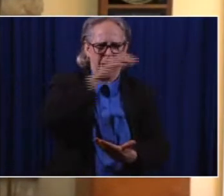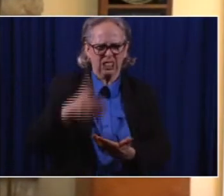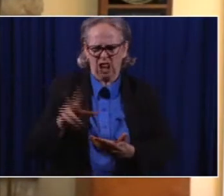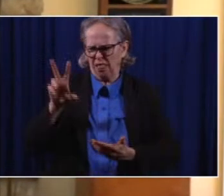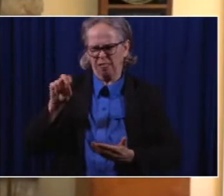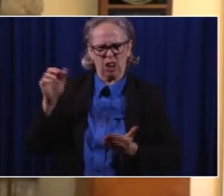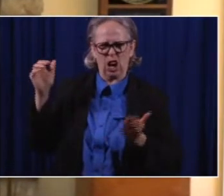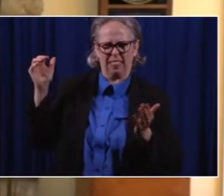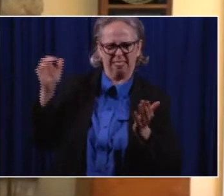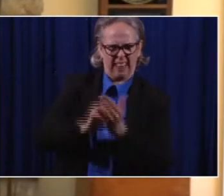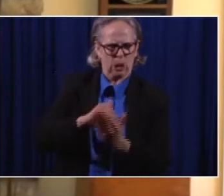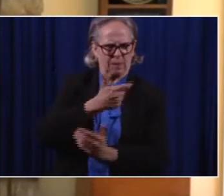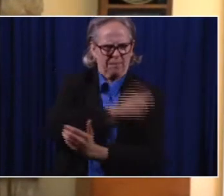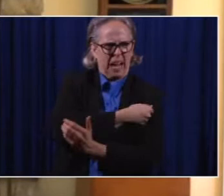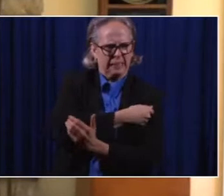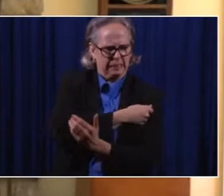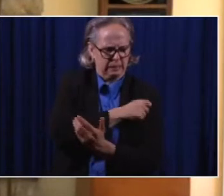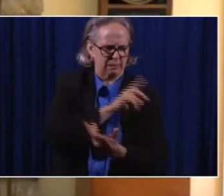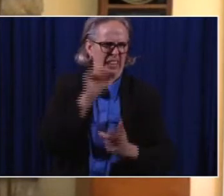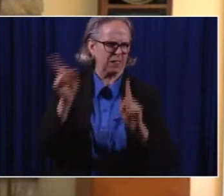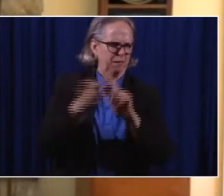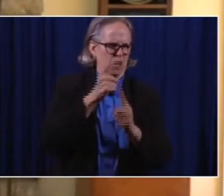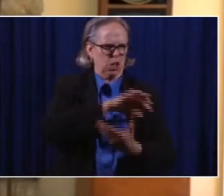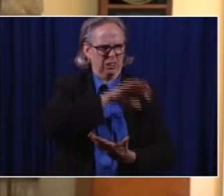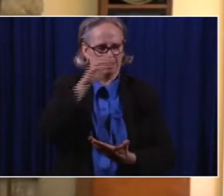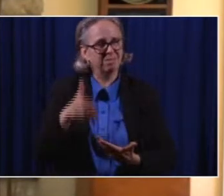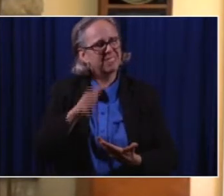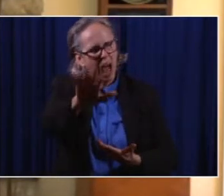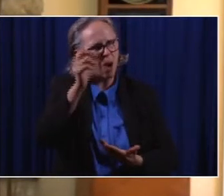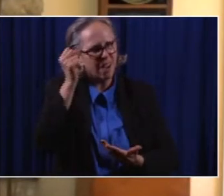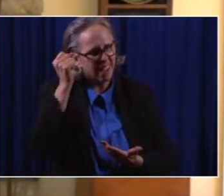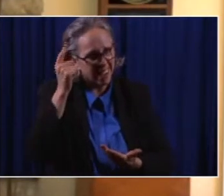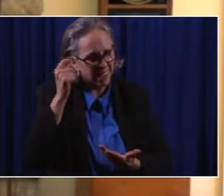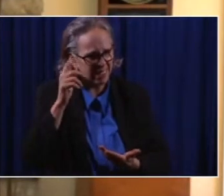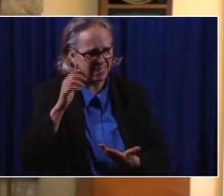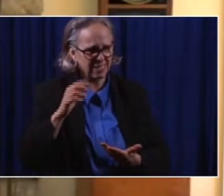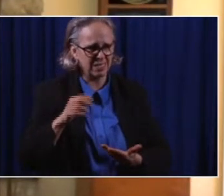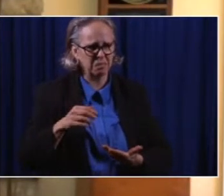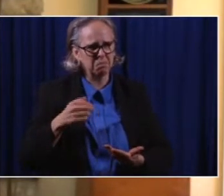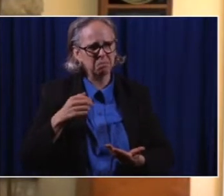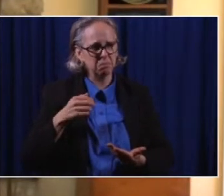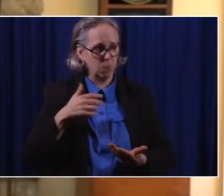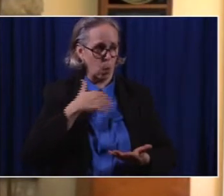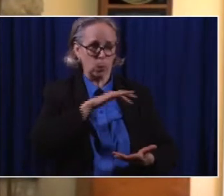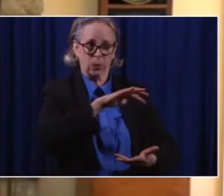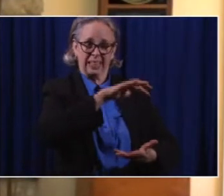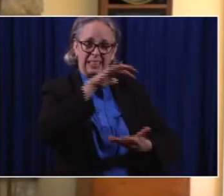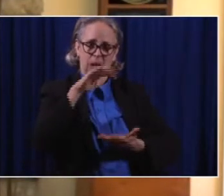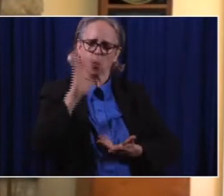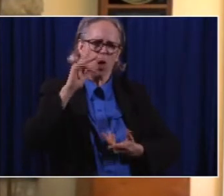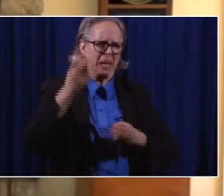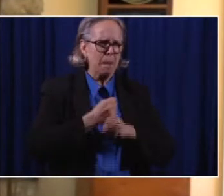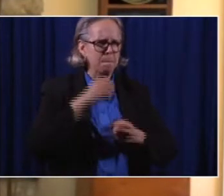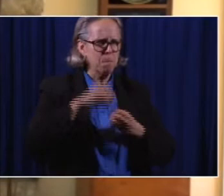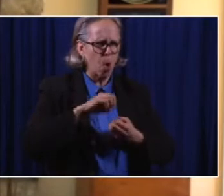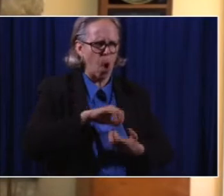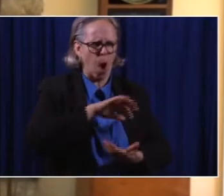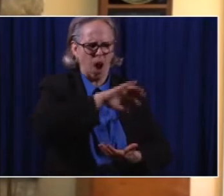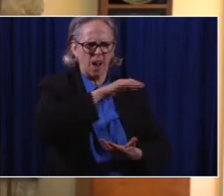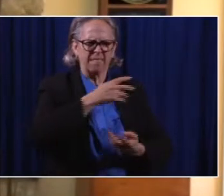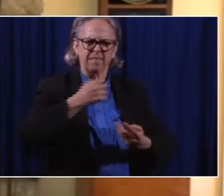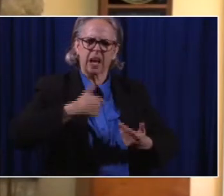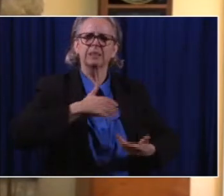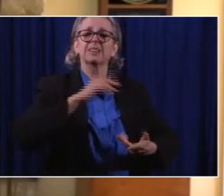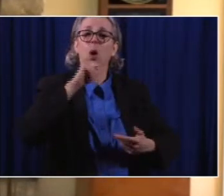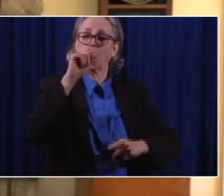Because we believe other batches will be right behind that, that really is 30,000. We assume the